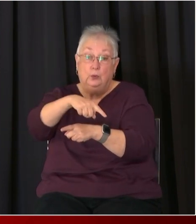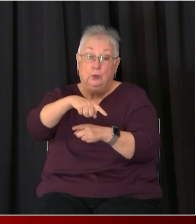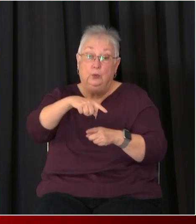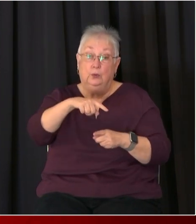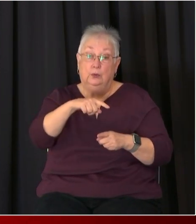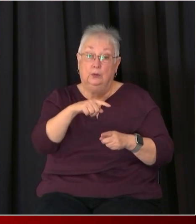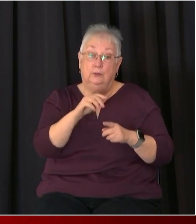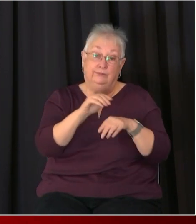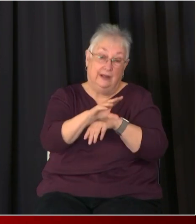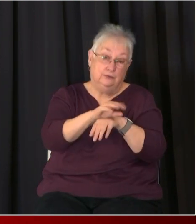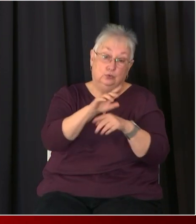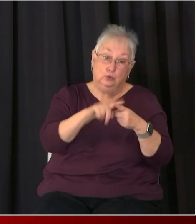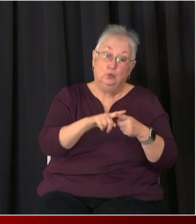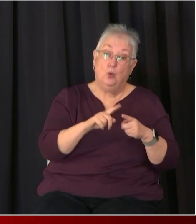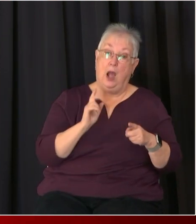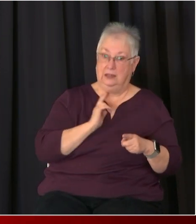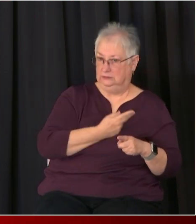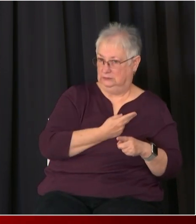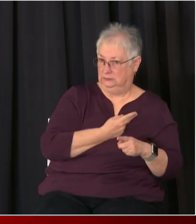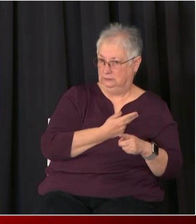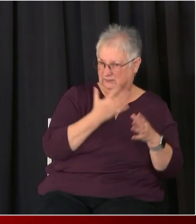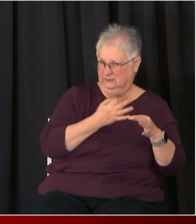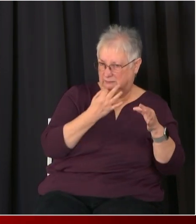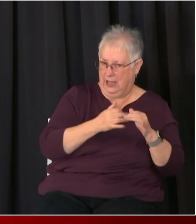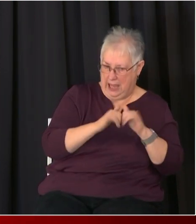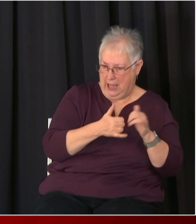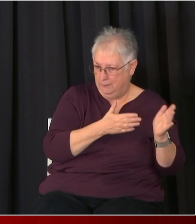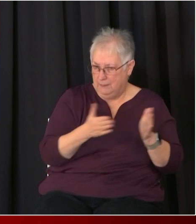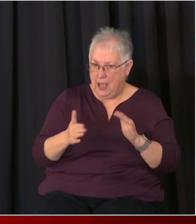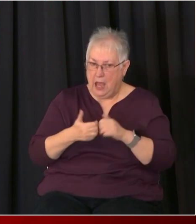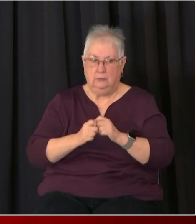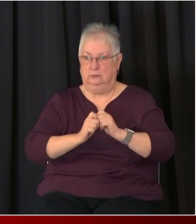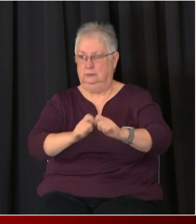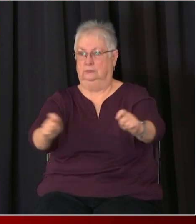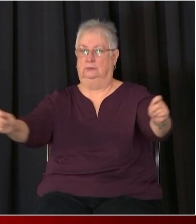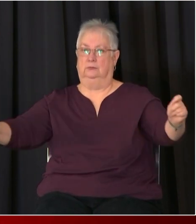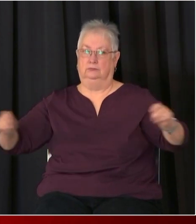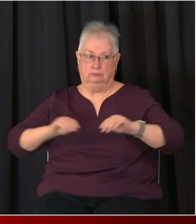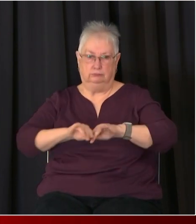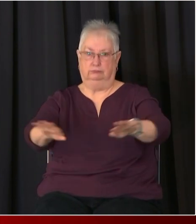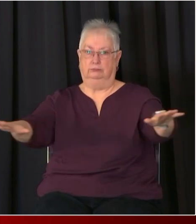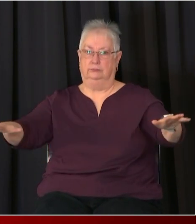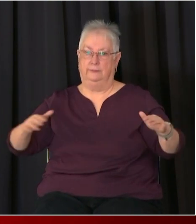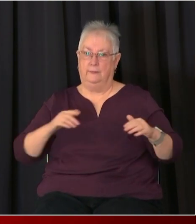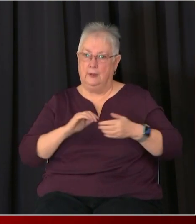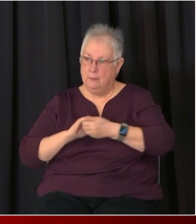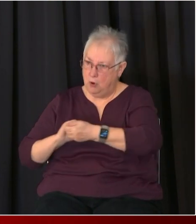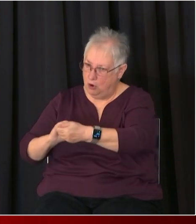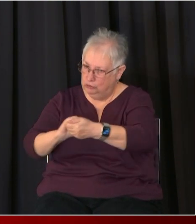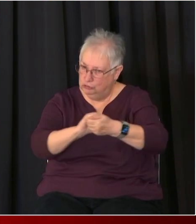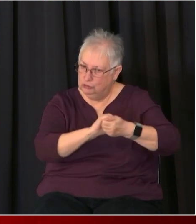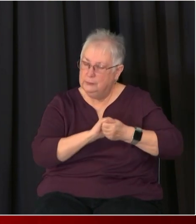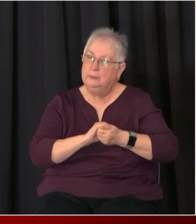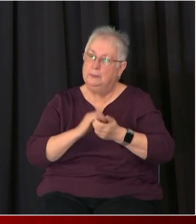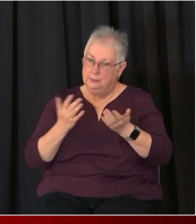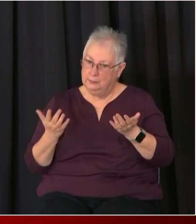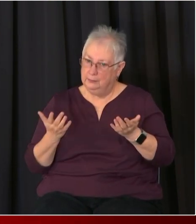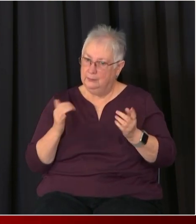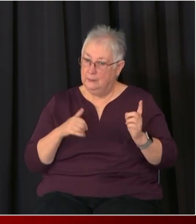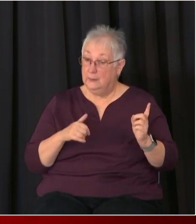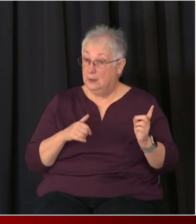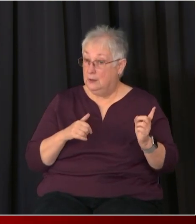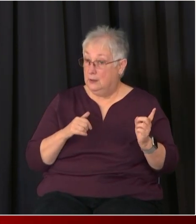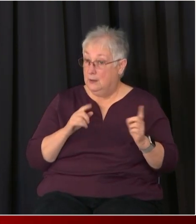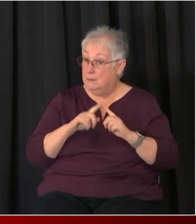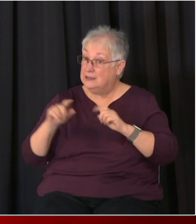engagement. Our hospitals, our healthcare partners, community partners are involved in that. The Scientific Advisory Committee's